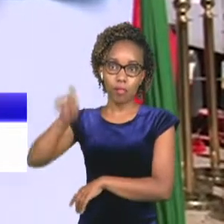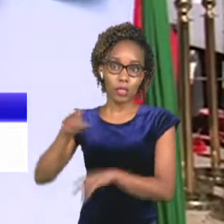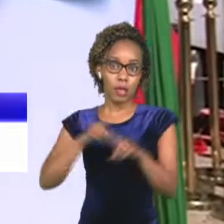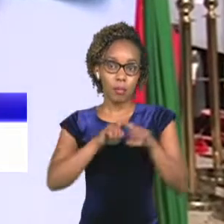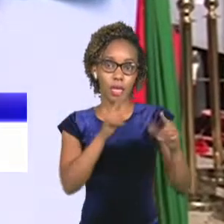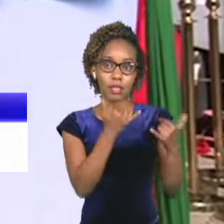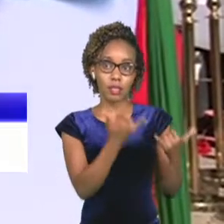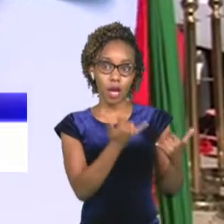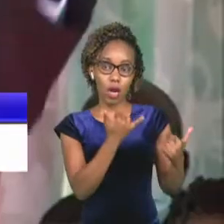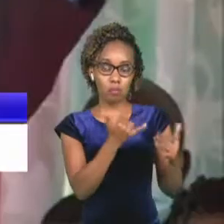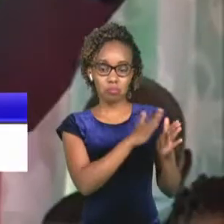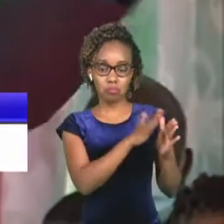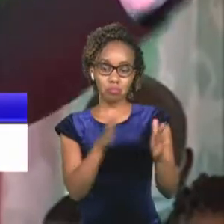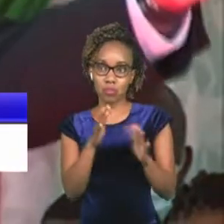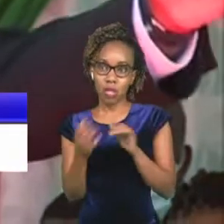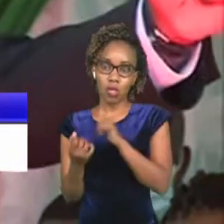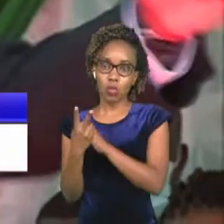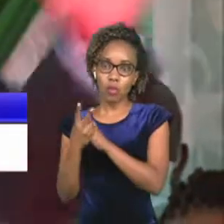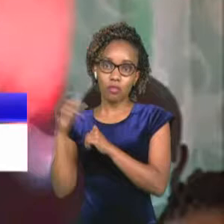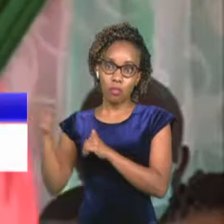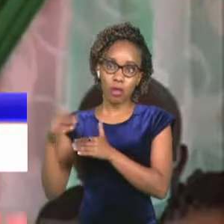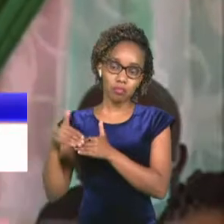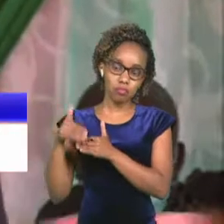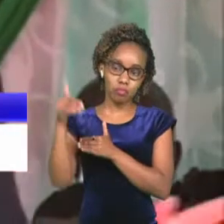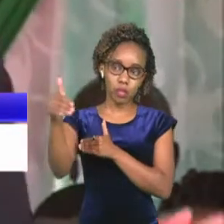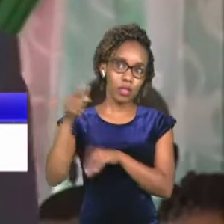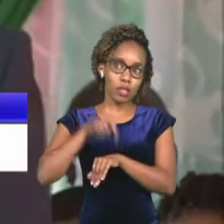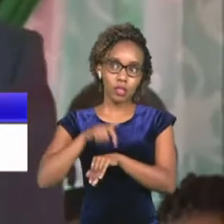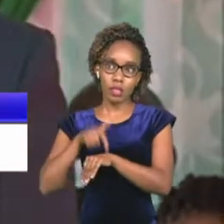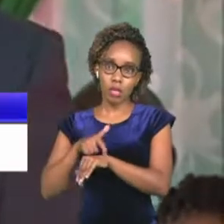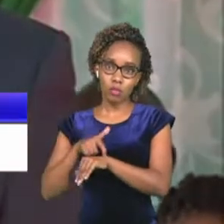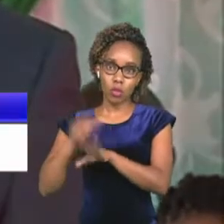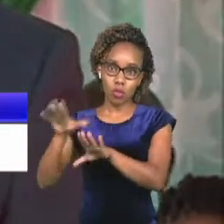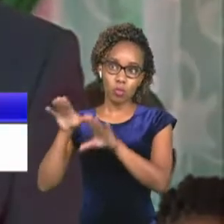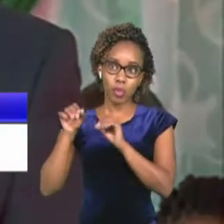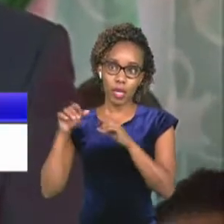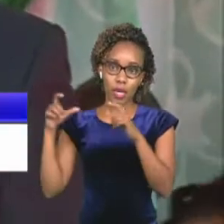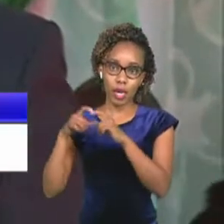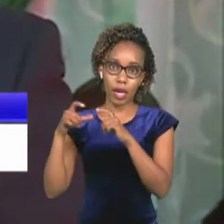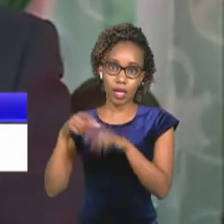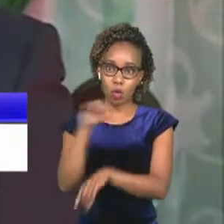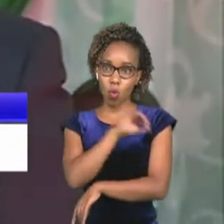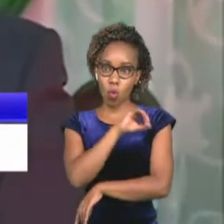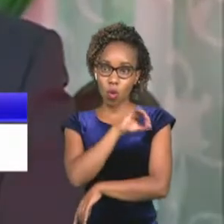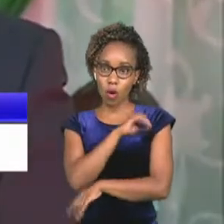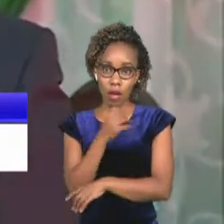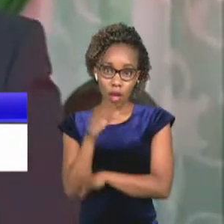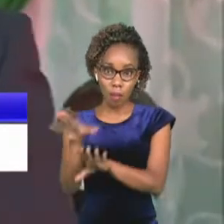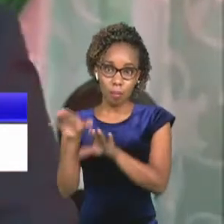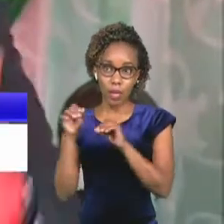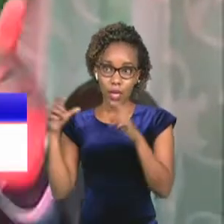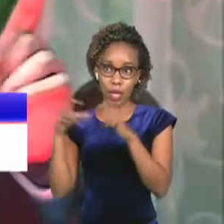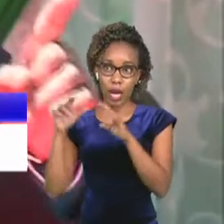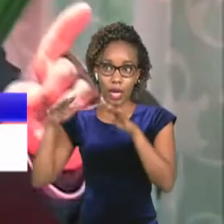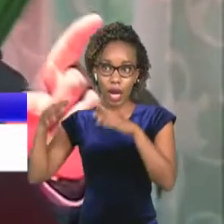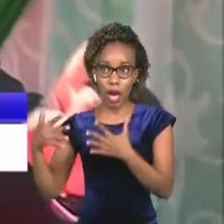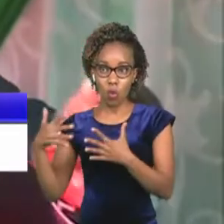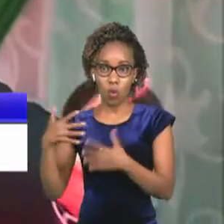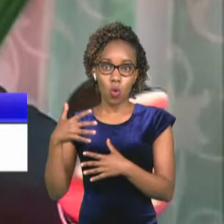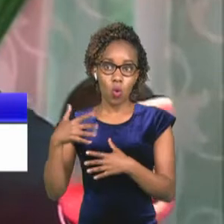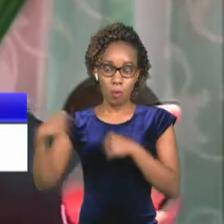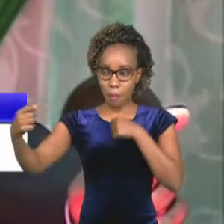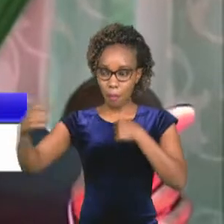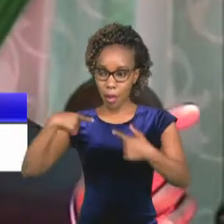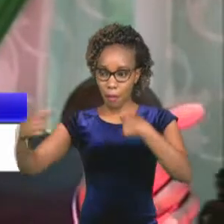now and 12 months from now, you have time to collect your card. And how you collect your card, utaambiwa na